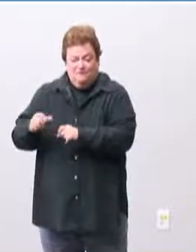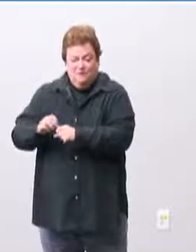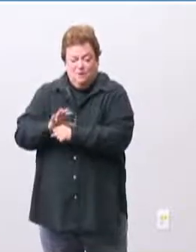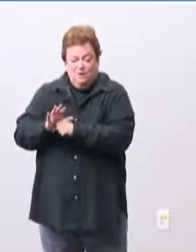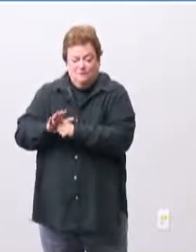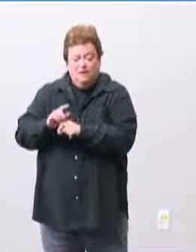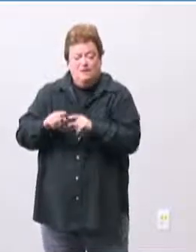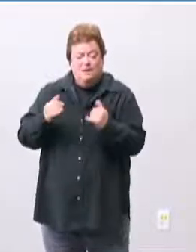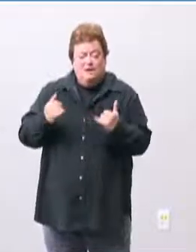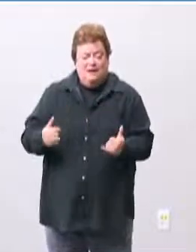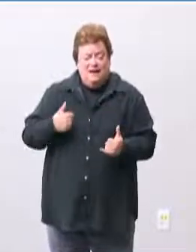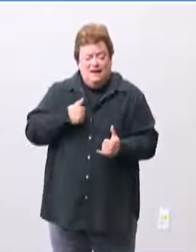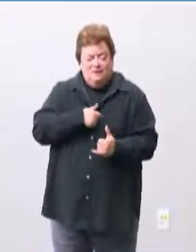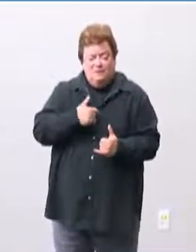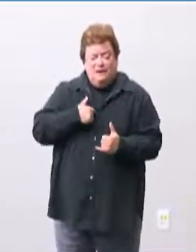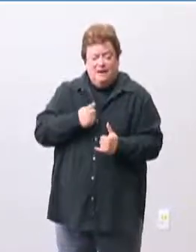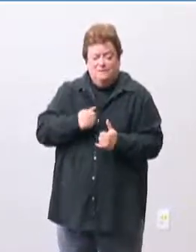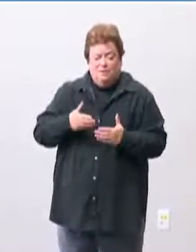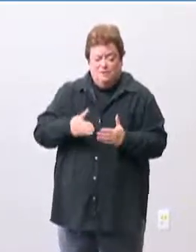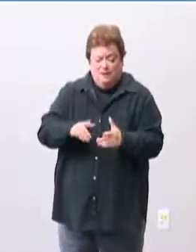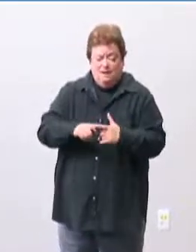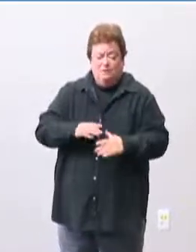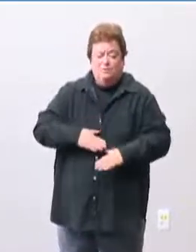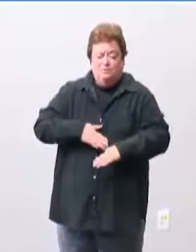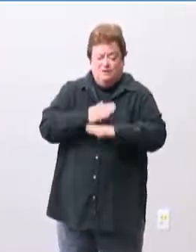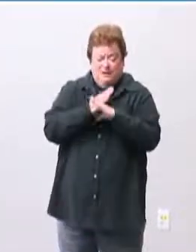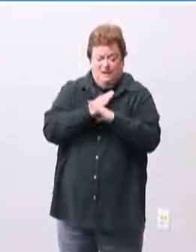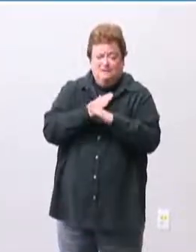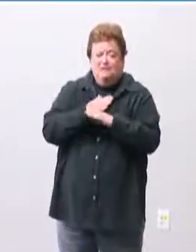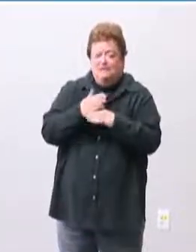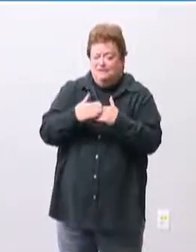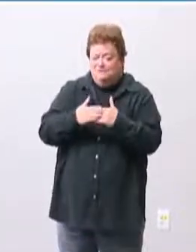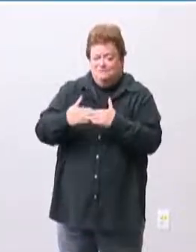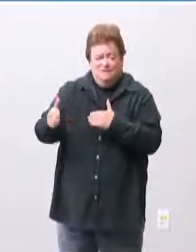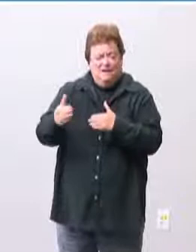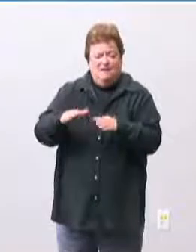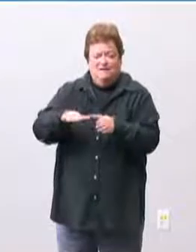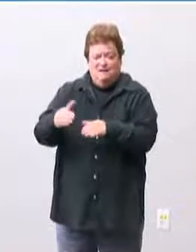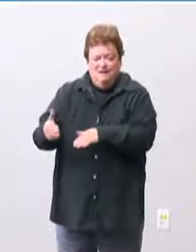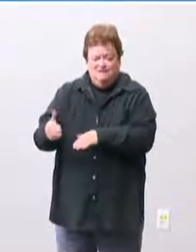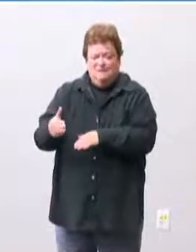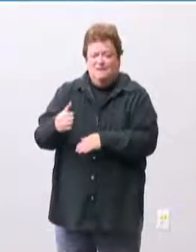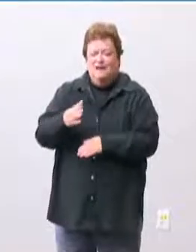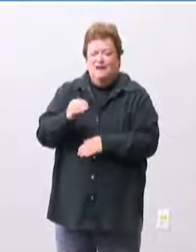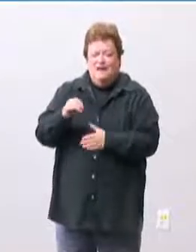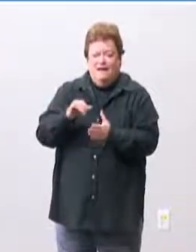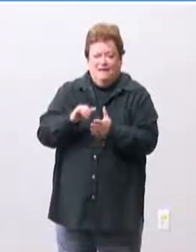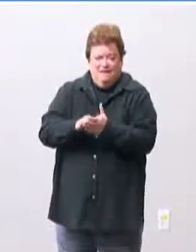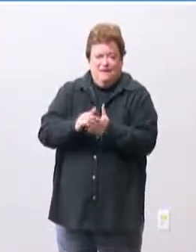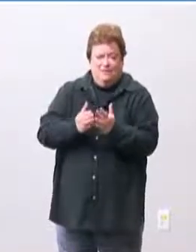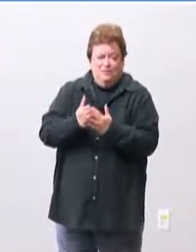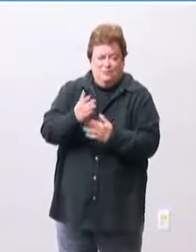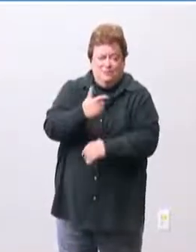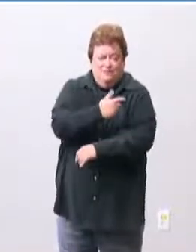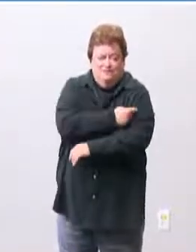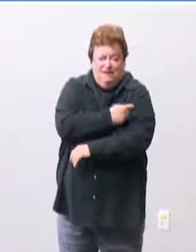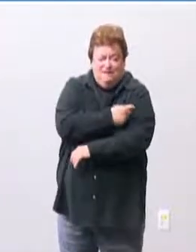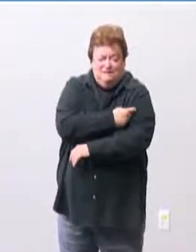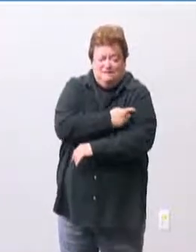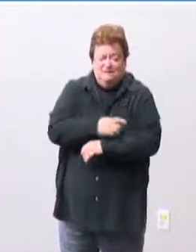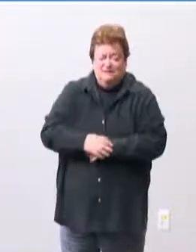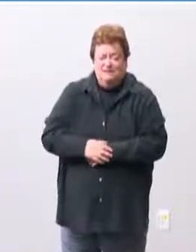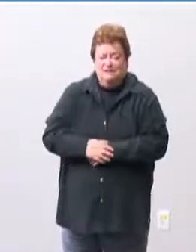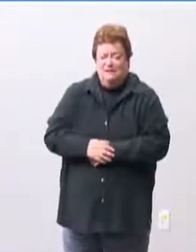say that we now have a way to protect against future deaths due to COVID, and that's by way of this vaccine. The